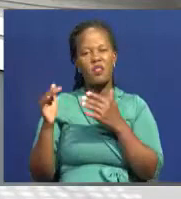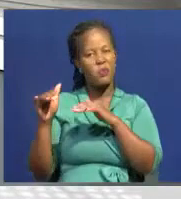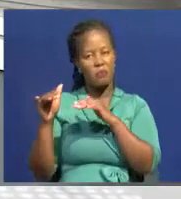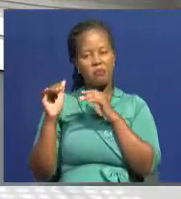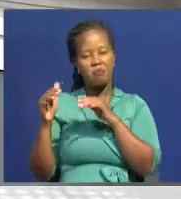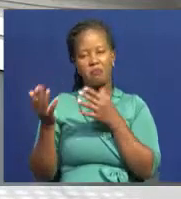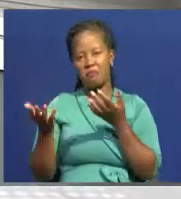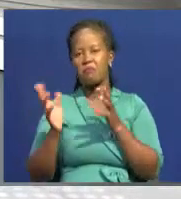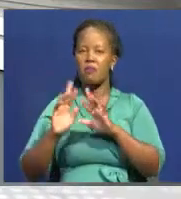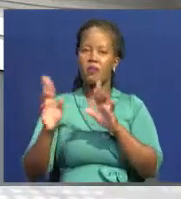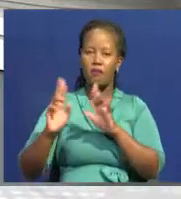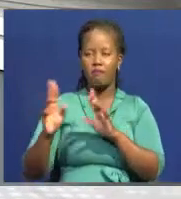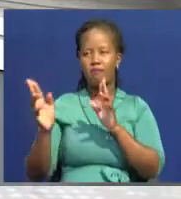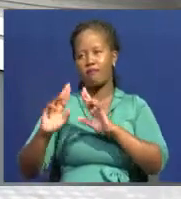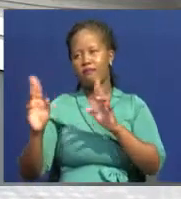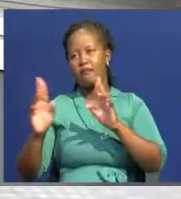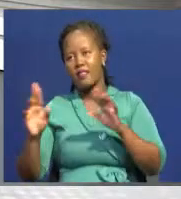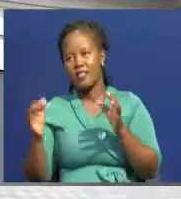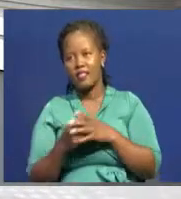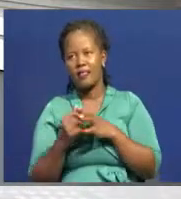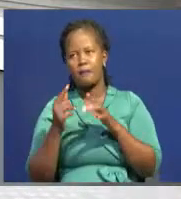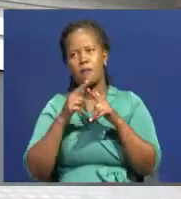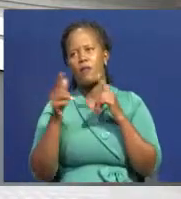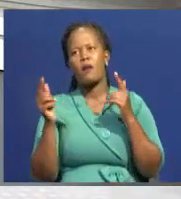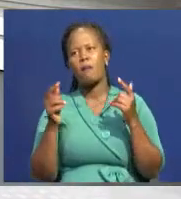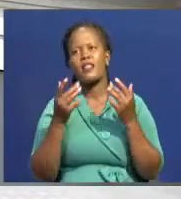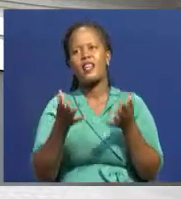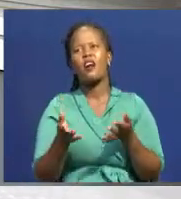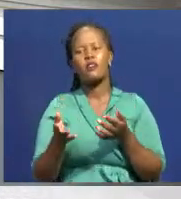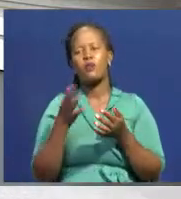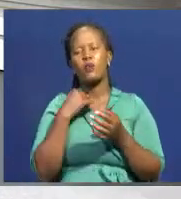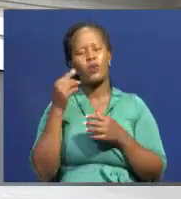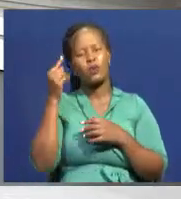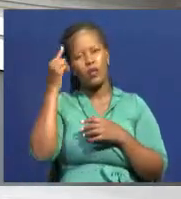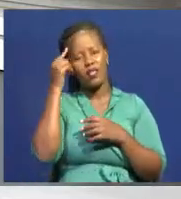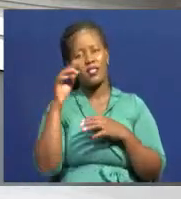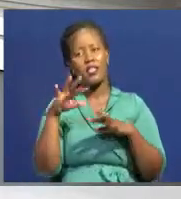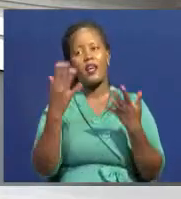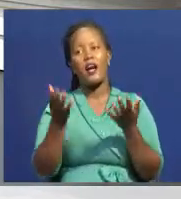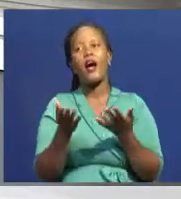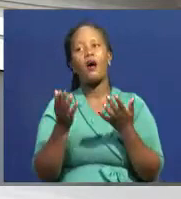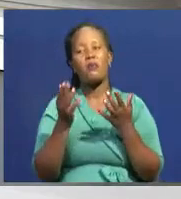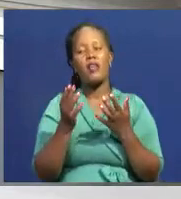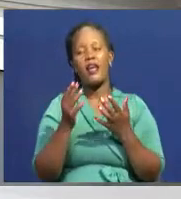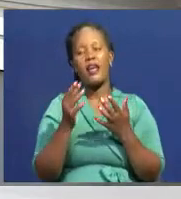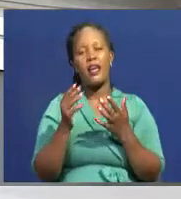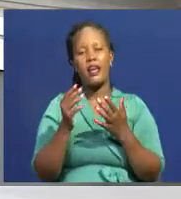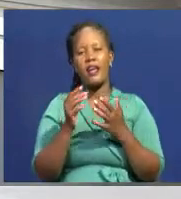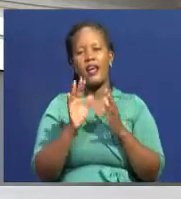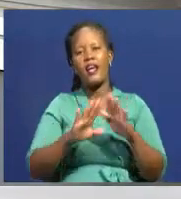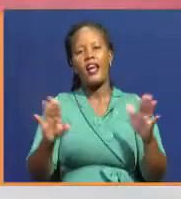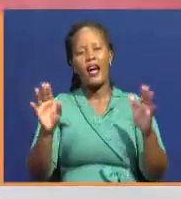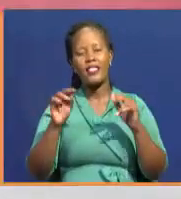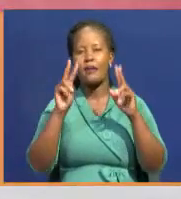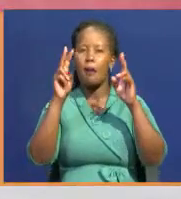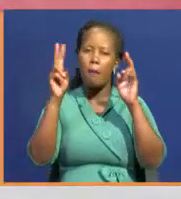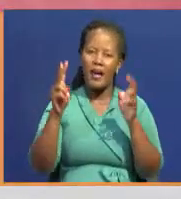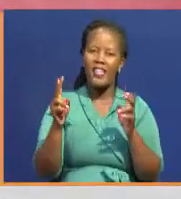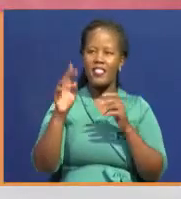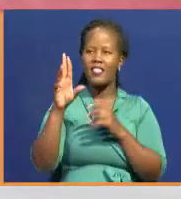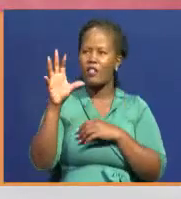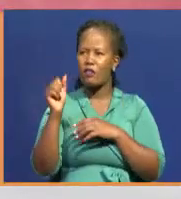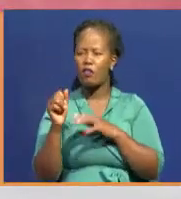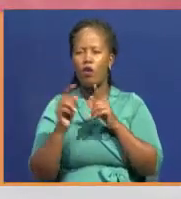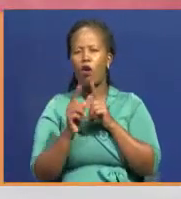as soon as we do, we want to have a feel of how the real estate industry is in the United States and what some of the key lessons